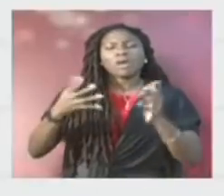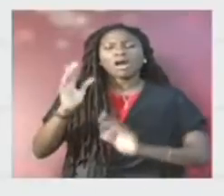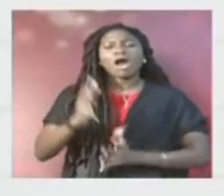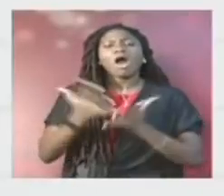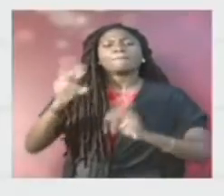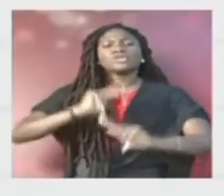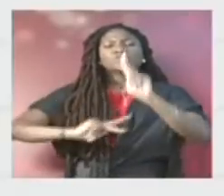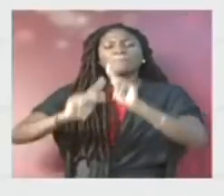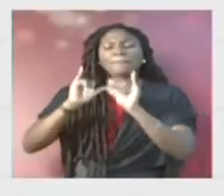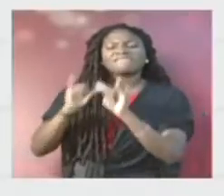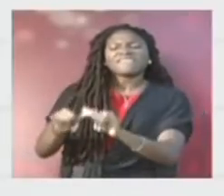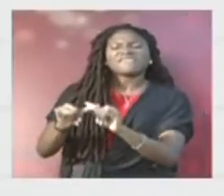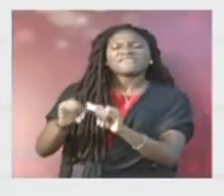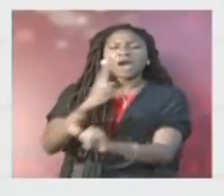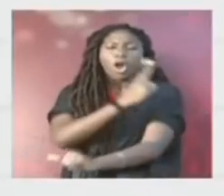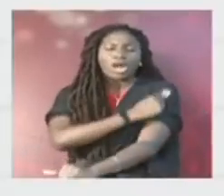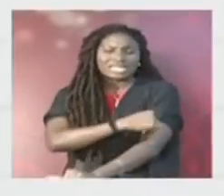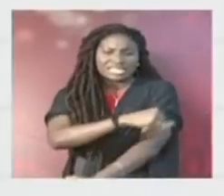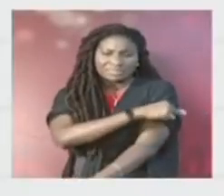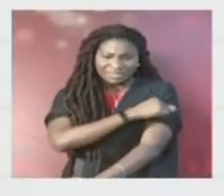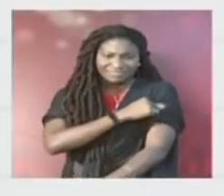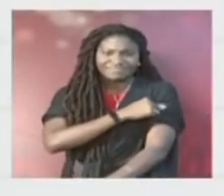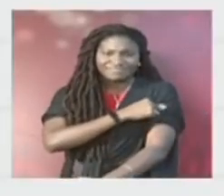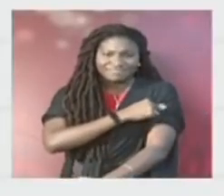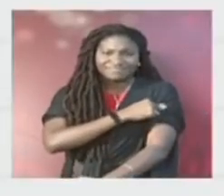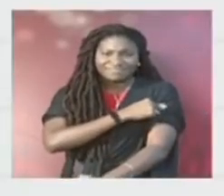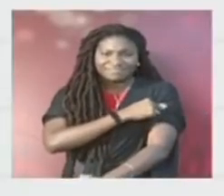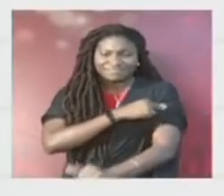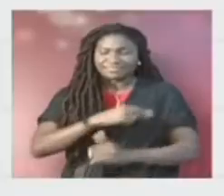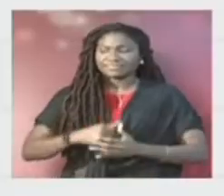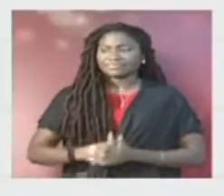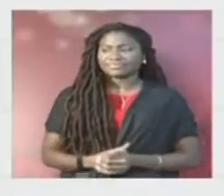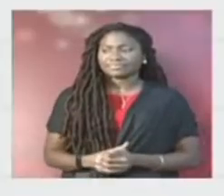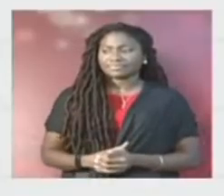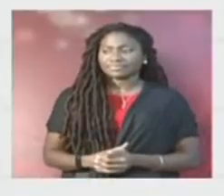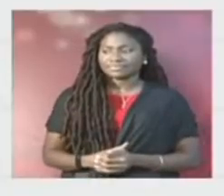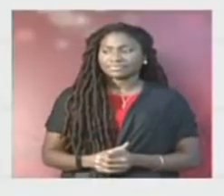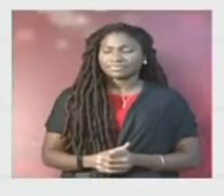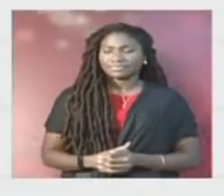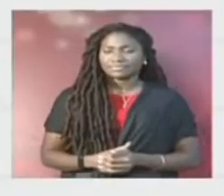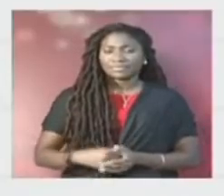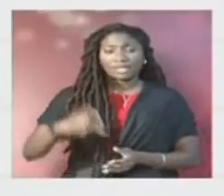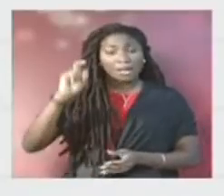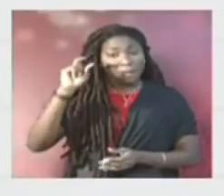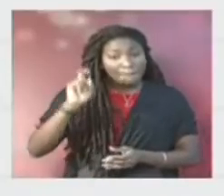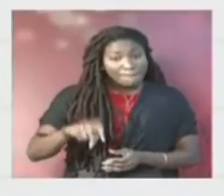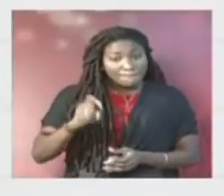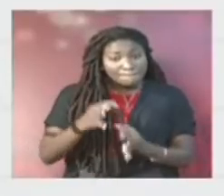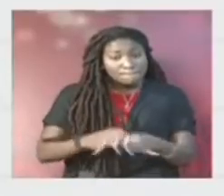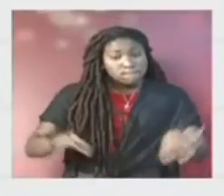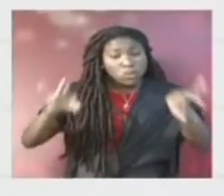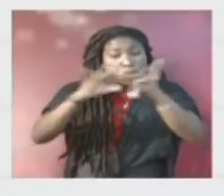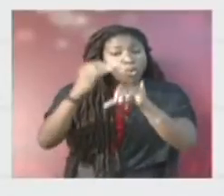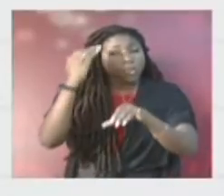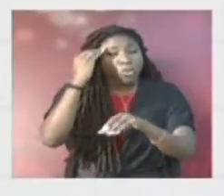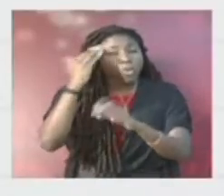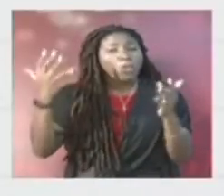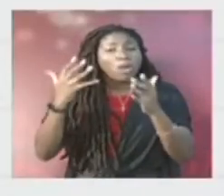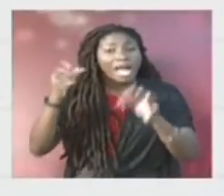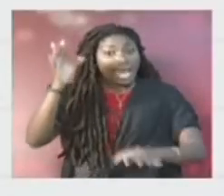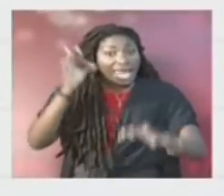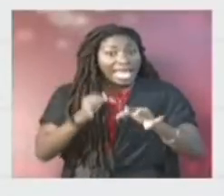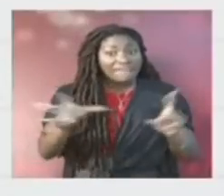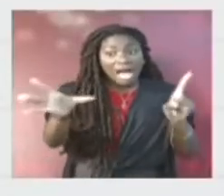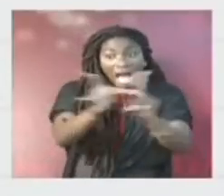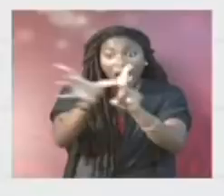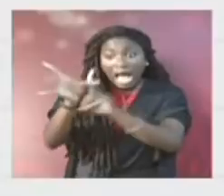hospital. You're actually reading the value for that off the axis on the left. And the important thing about this is that clearly, the more active cases you have, the